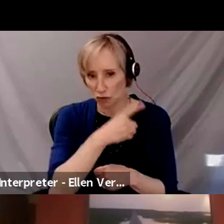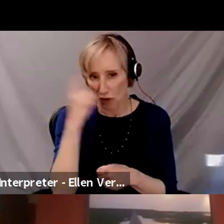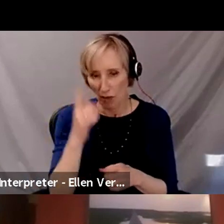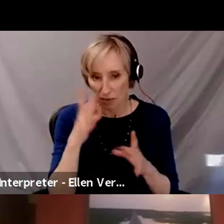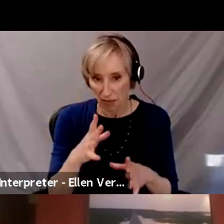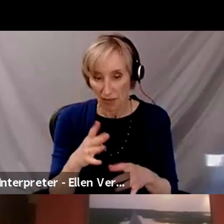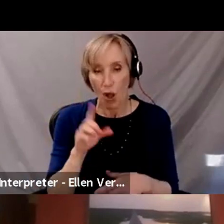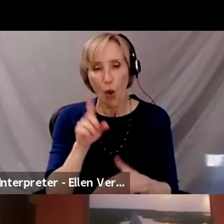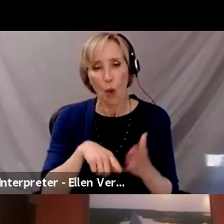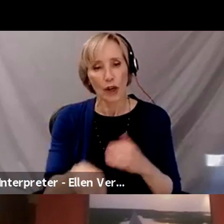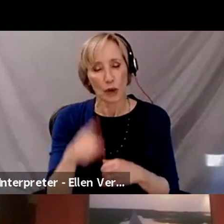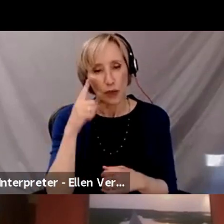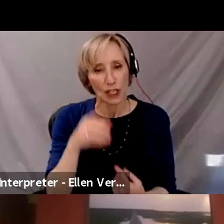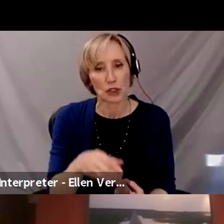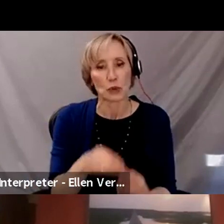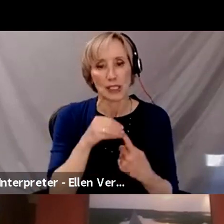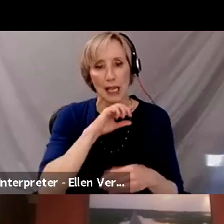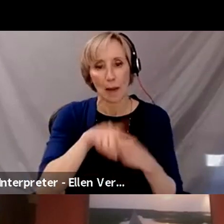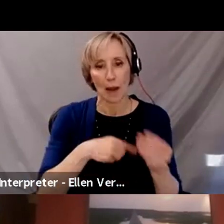health?